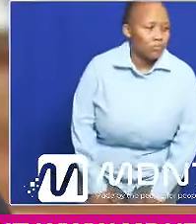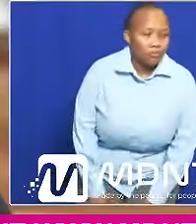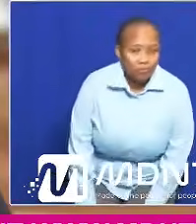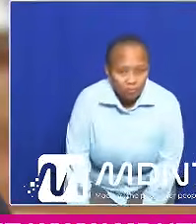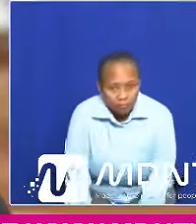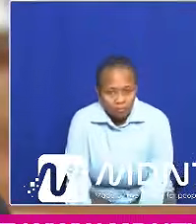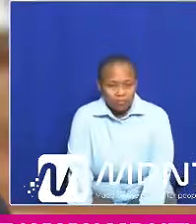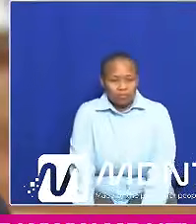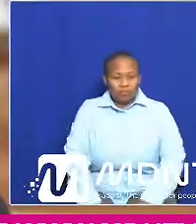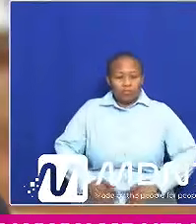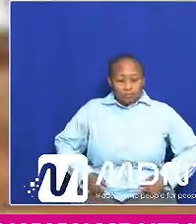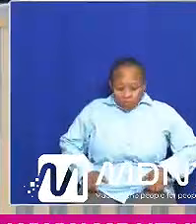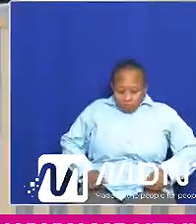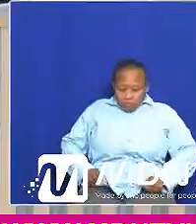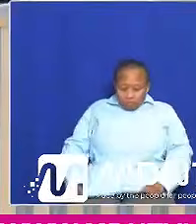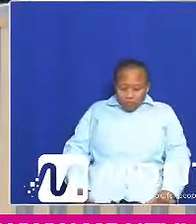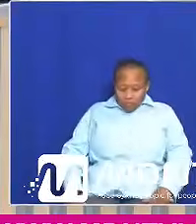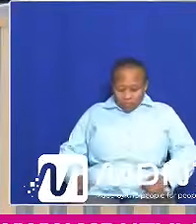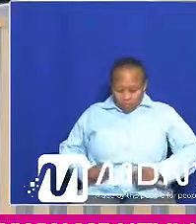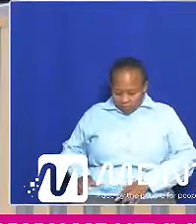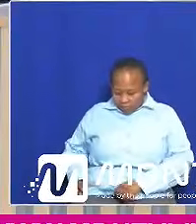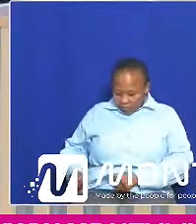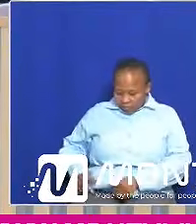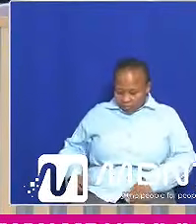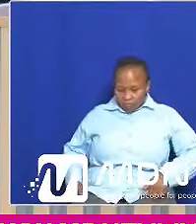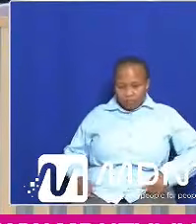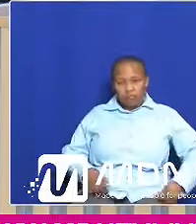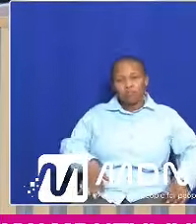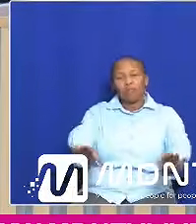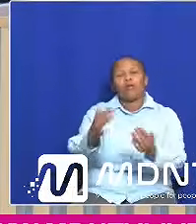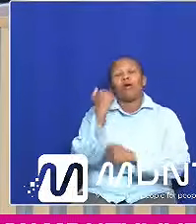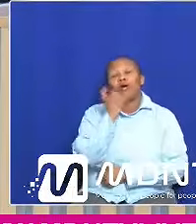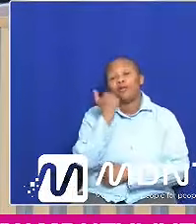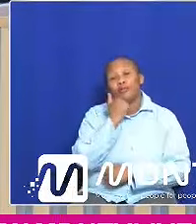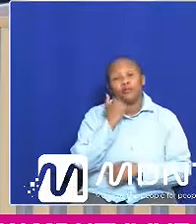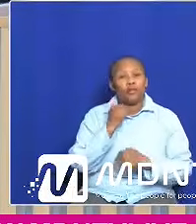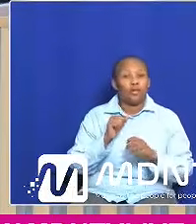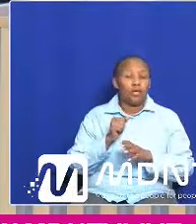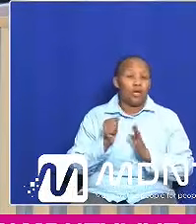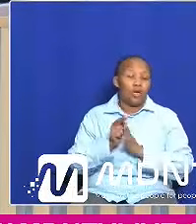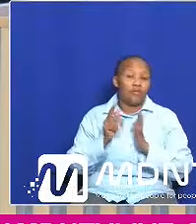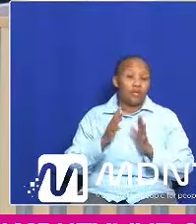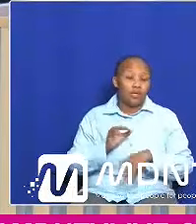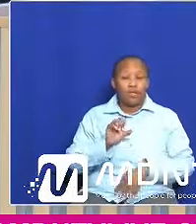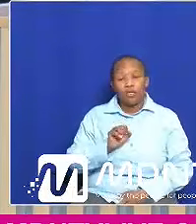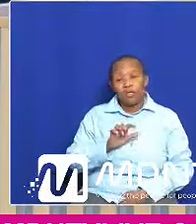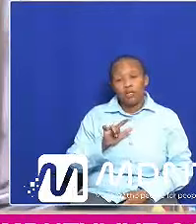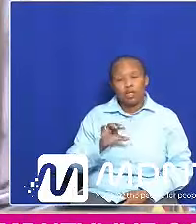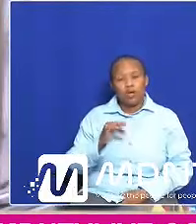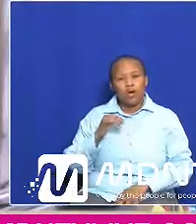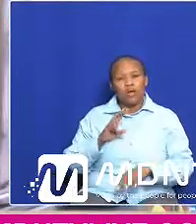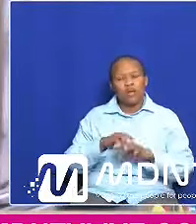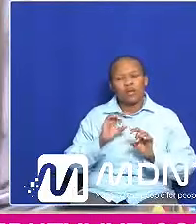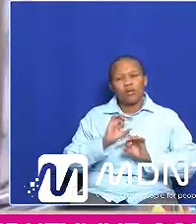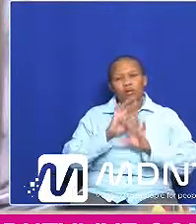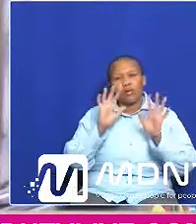Heever. Sorry, And- Advocate Silo. Yes. Just to clarify this, I do not think it's an acknowledgement of debt. It's